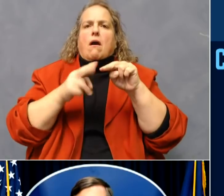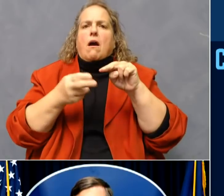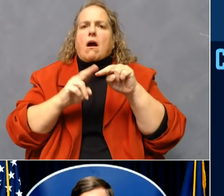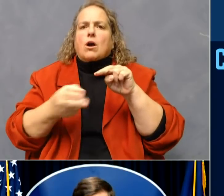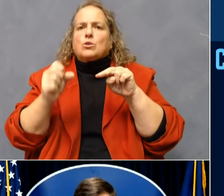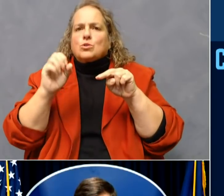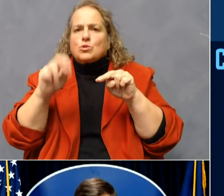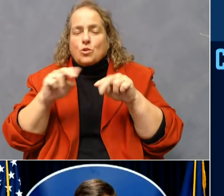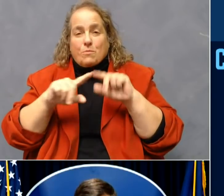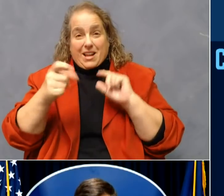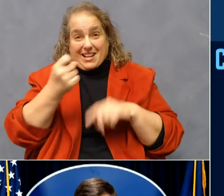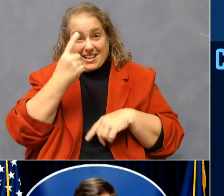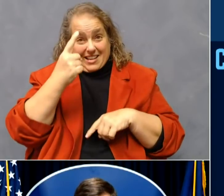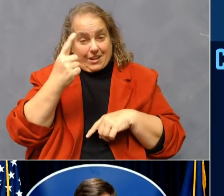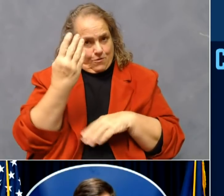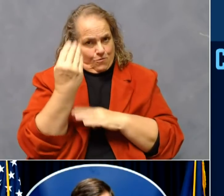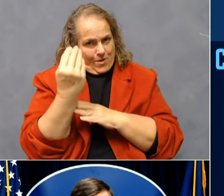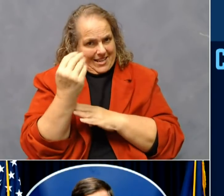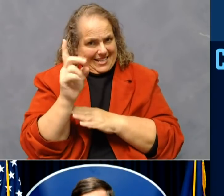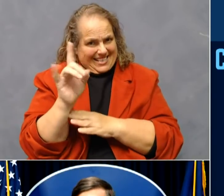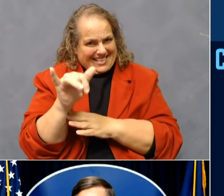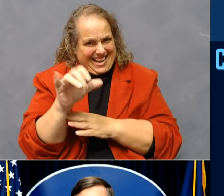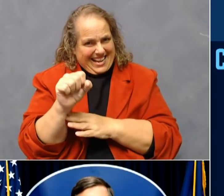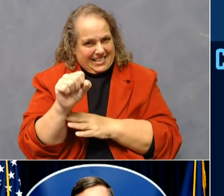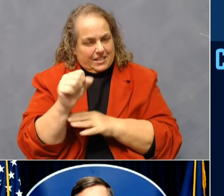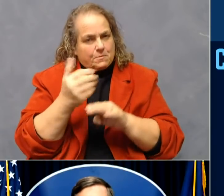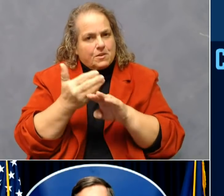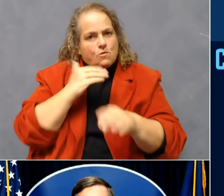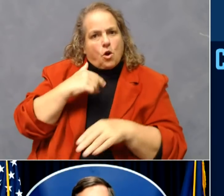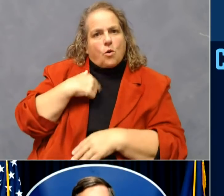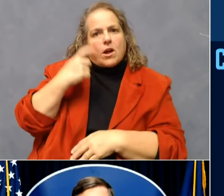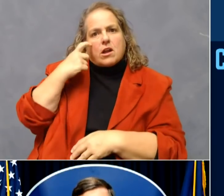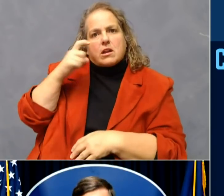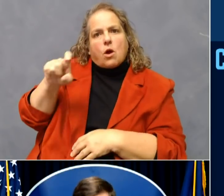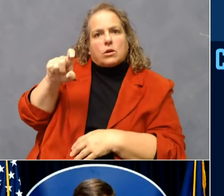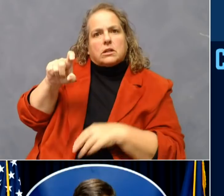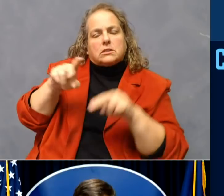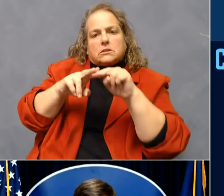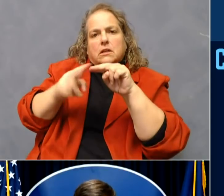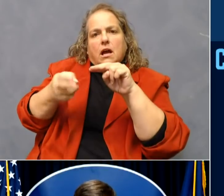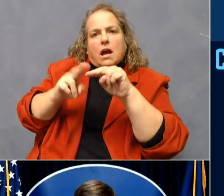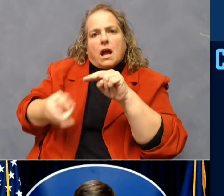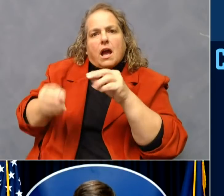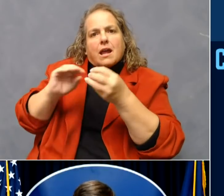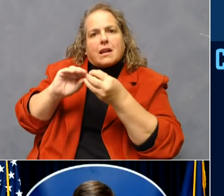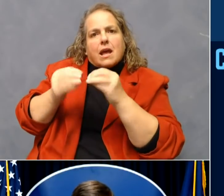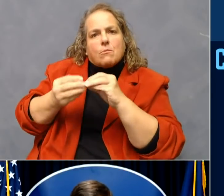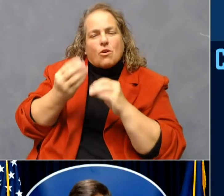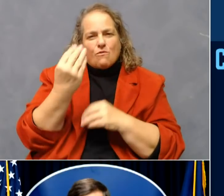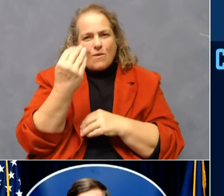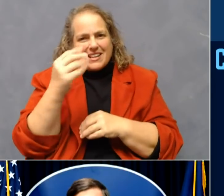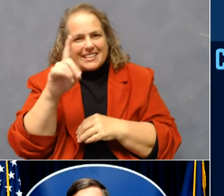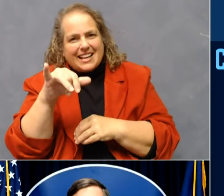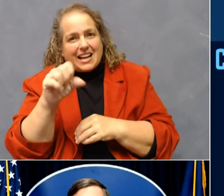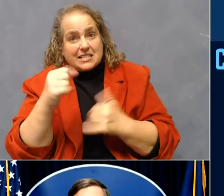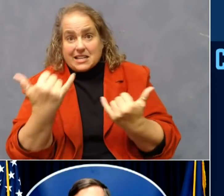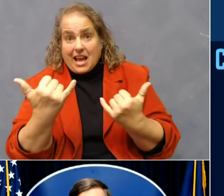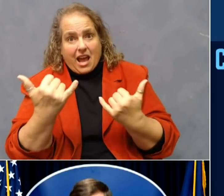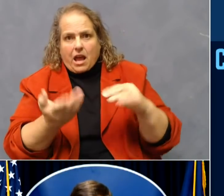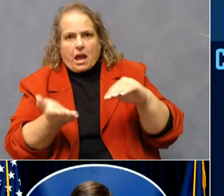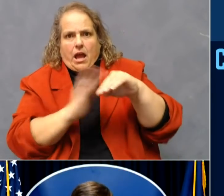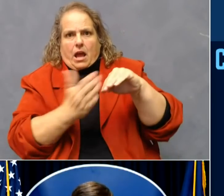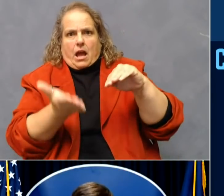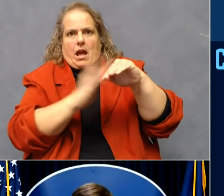seeing that decline, but we've got to stop this rapid increase. With the increase